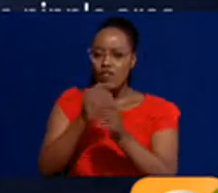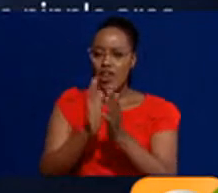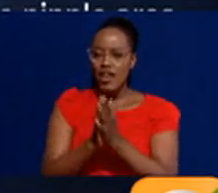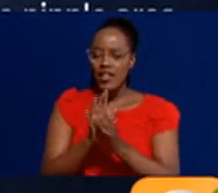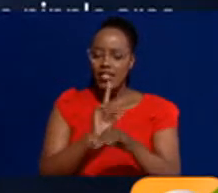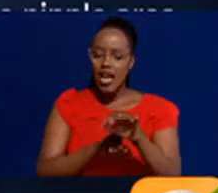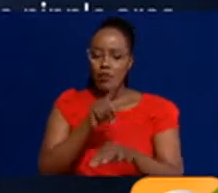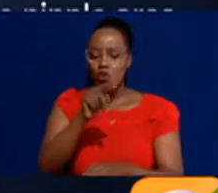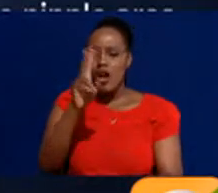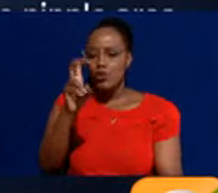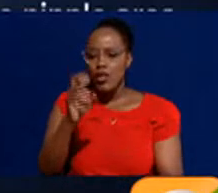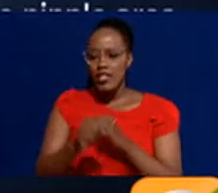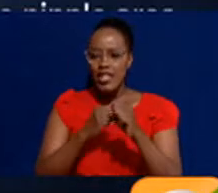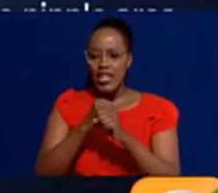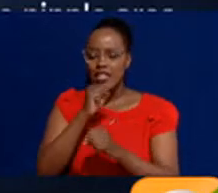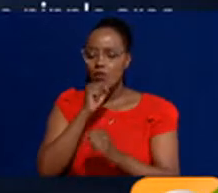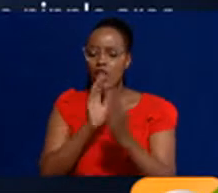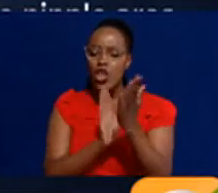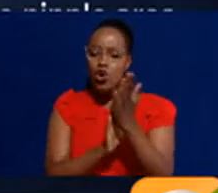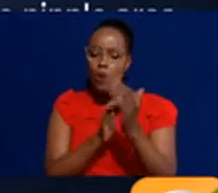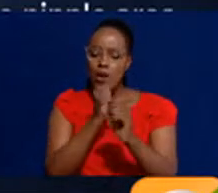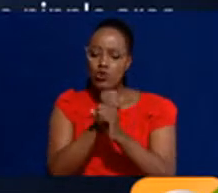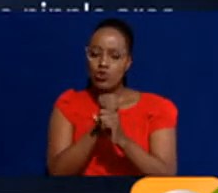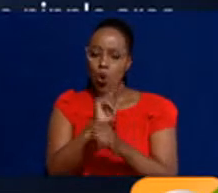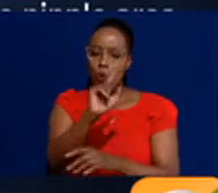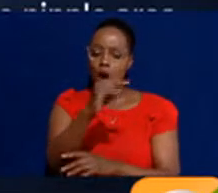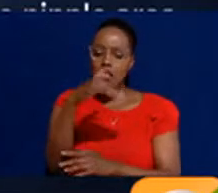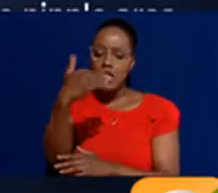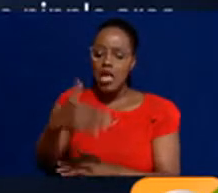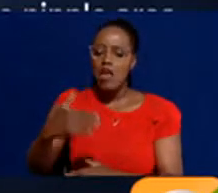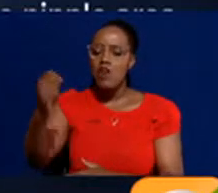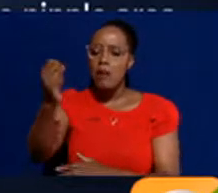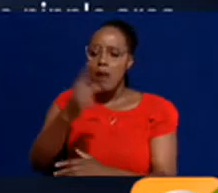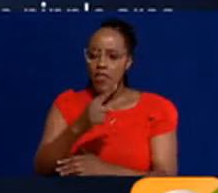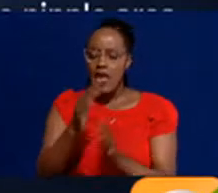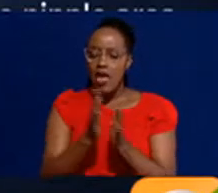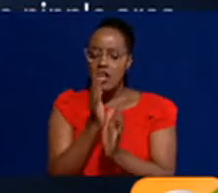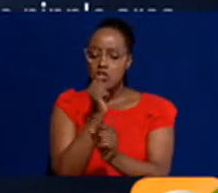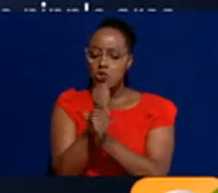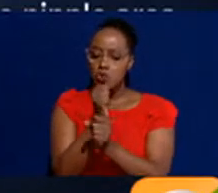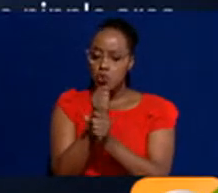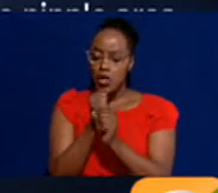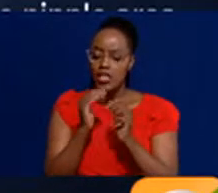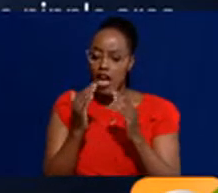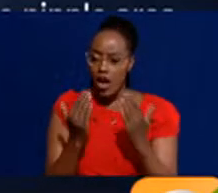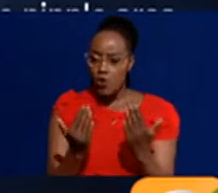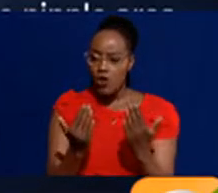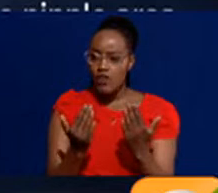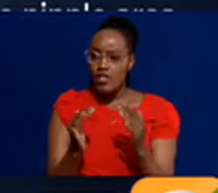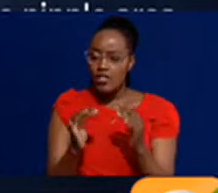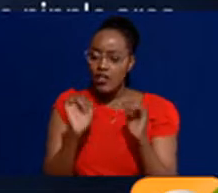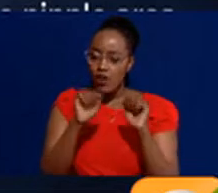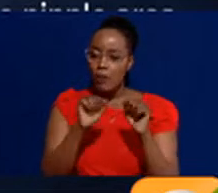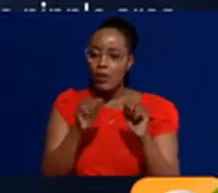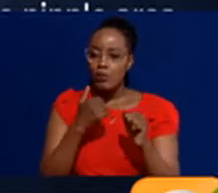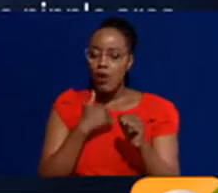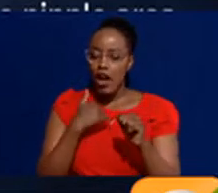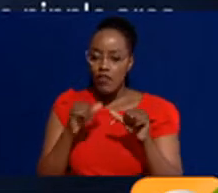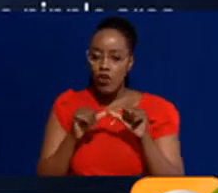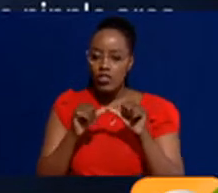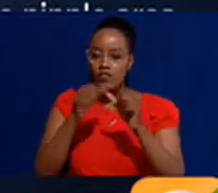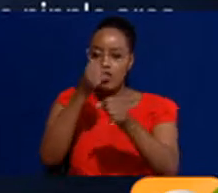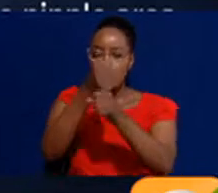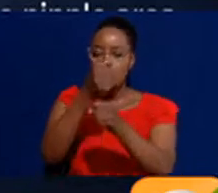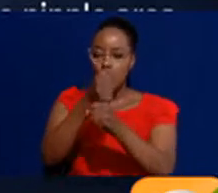20s. We recommend that you do it at least once a month. You do it. You can be very consistent. You